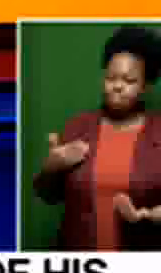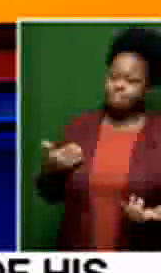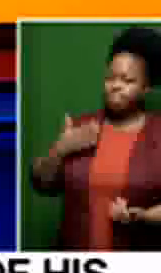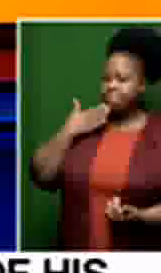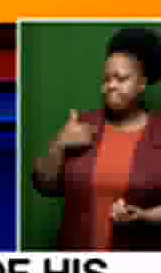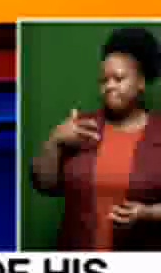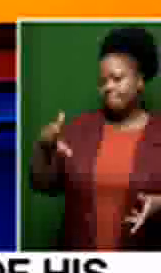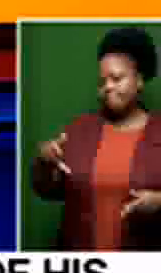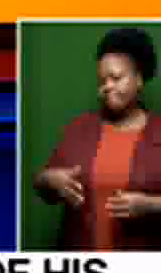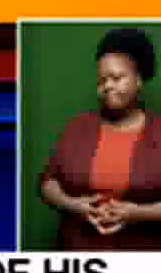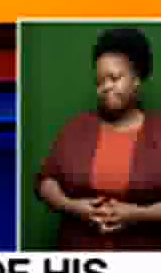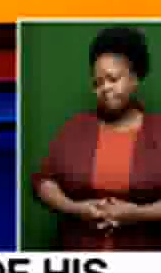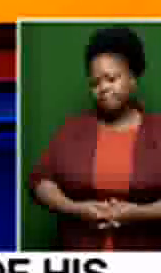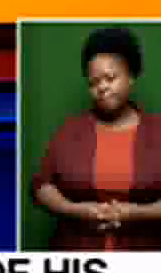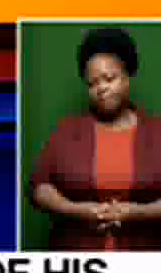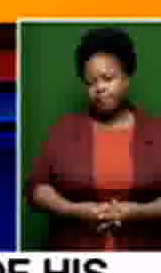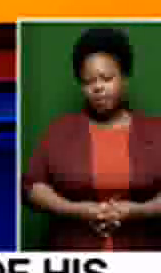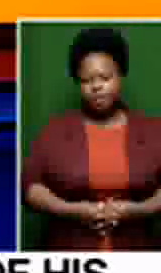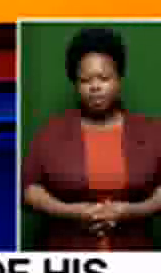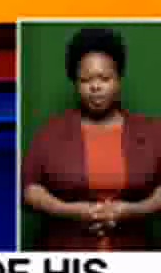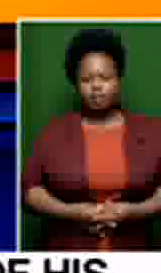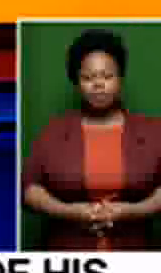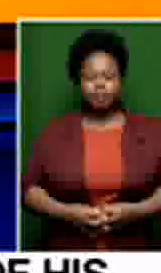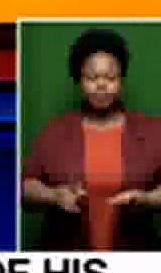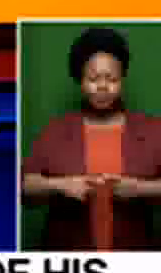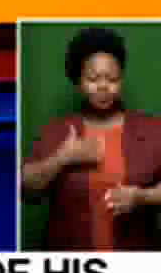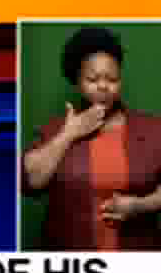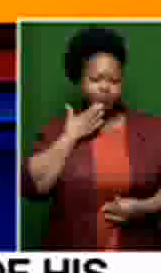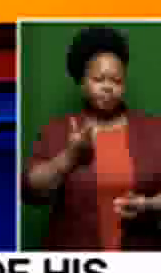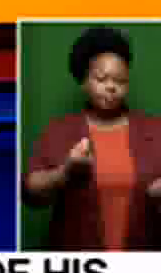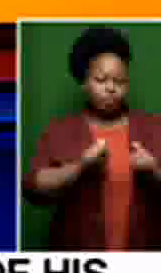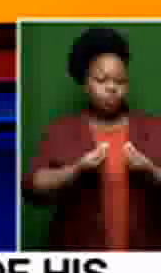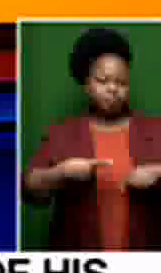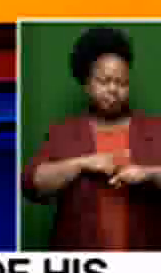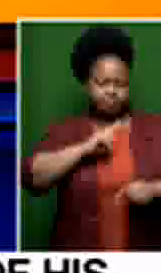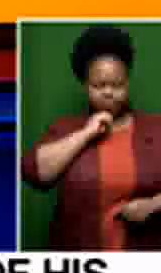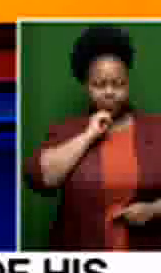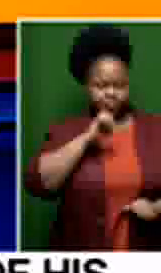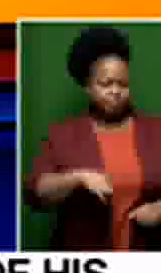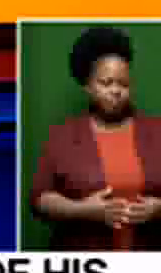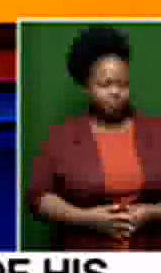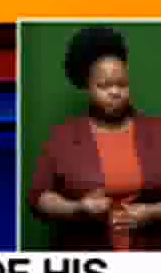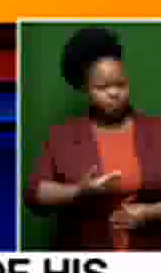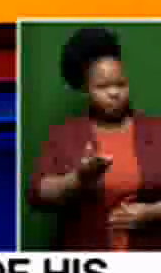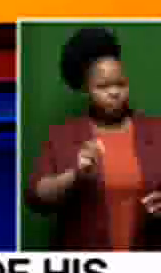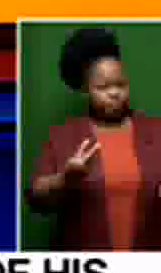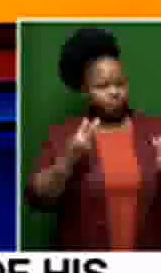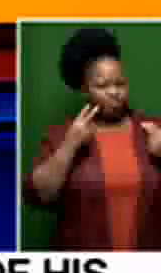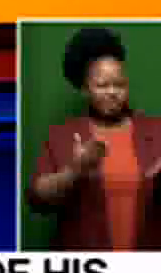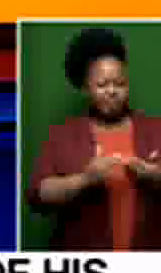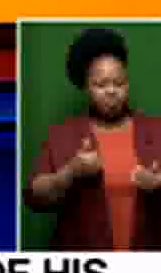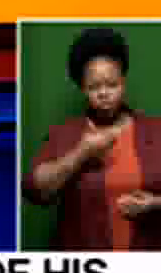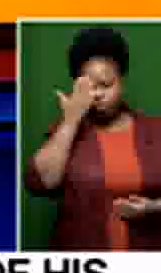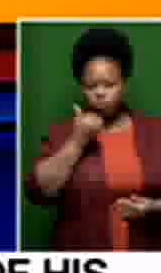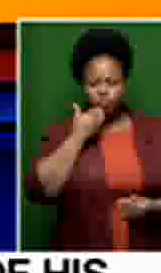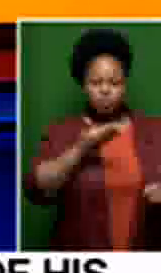on here. Thank you for having me. Indeed, it is great having you join us this morning, Una. First of all, for the benefit of our viewers who might not know